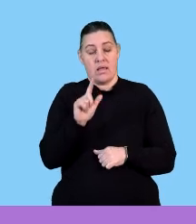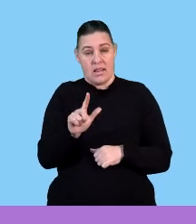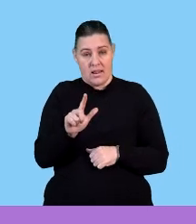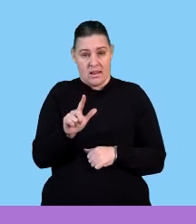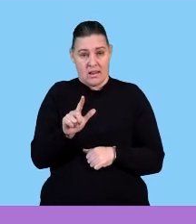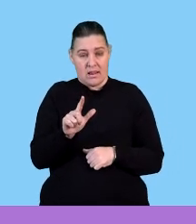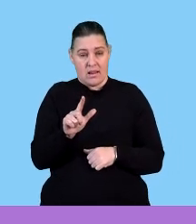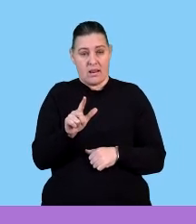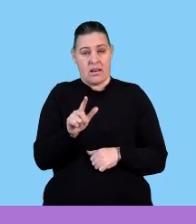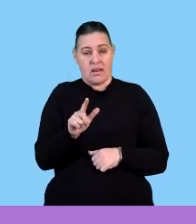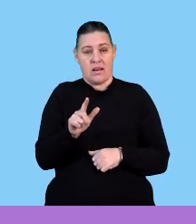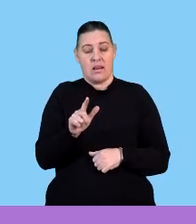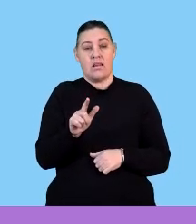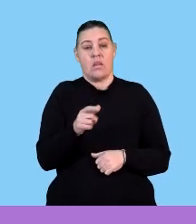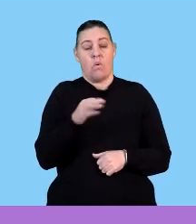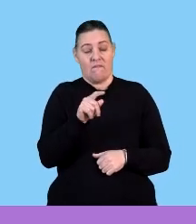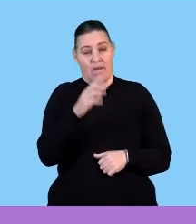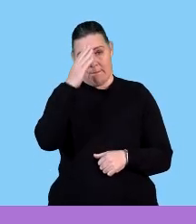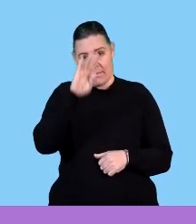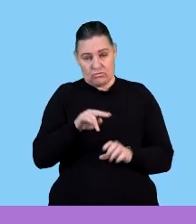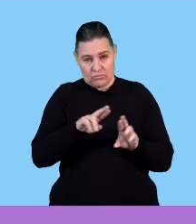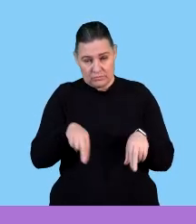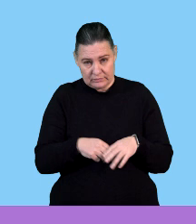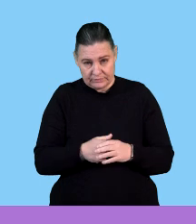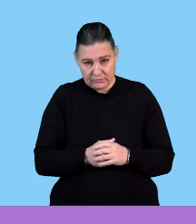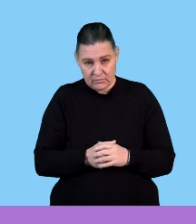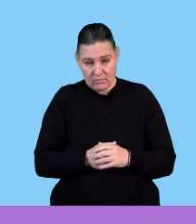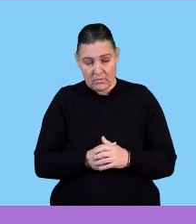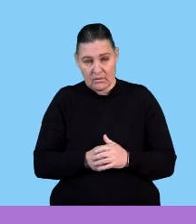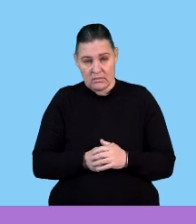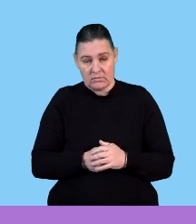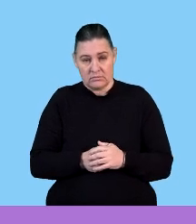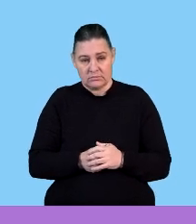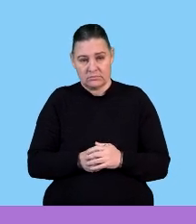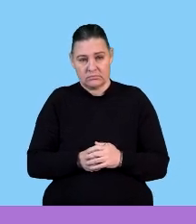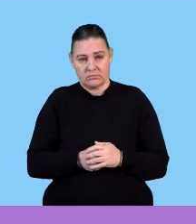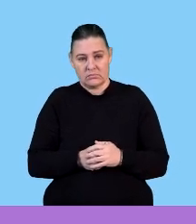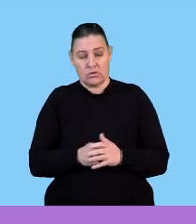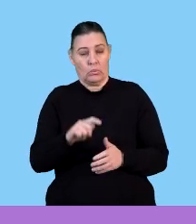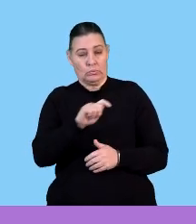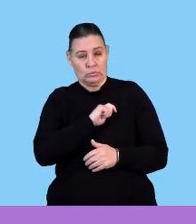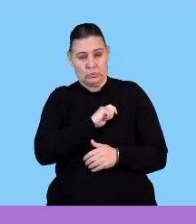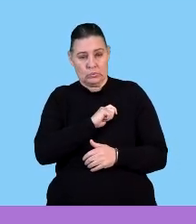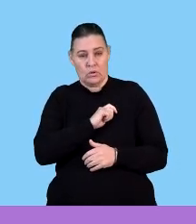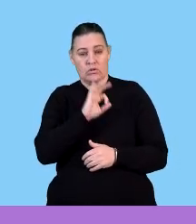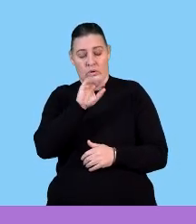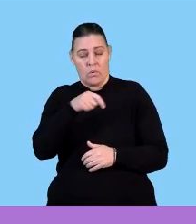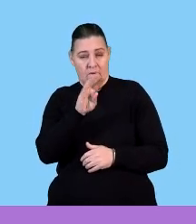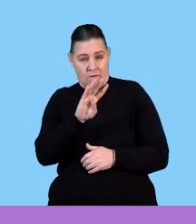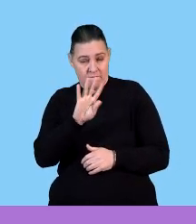length of the bedroom. So the length as this is, the actual length